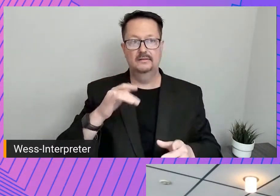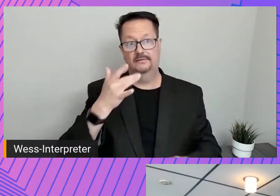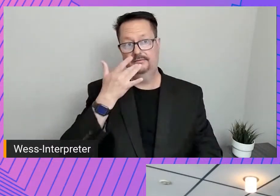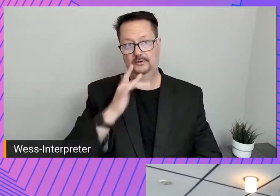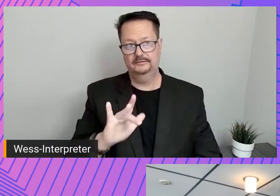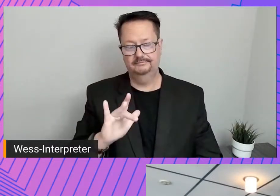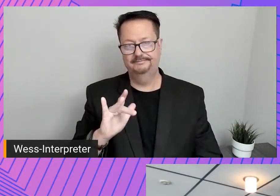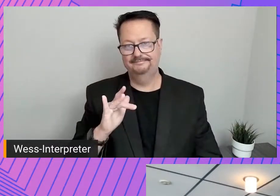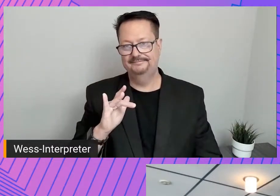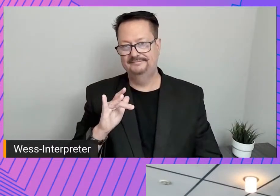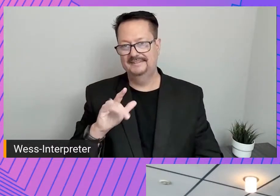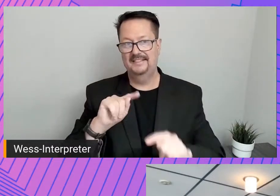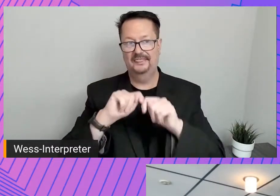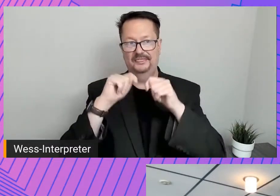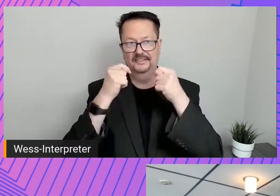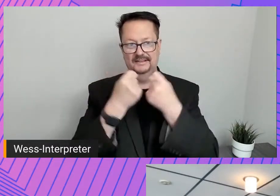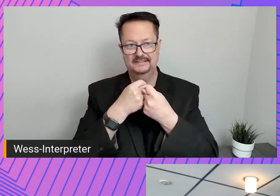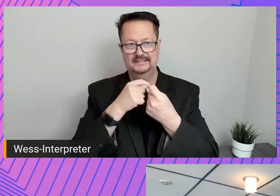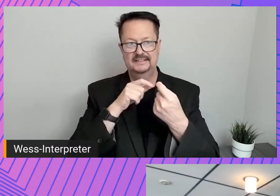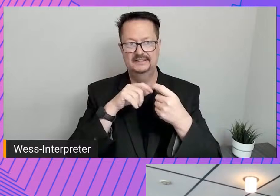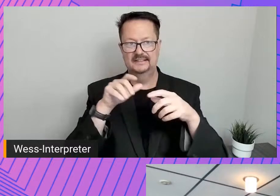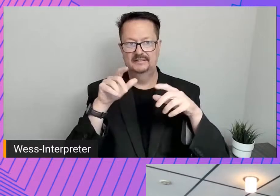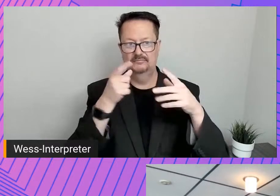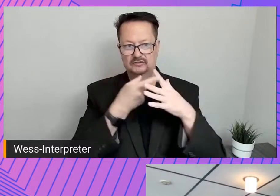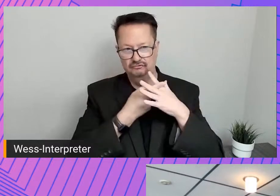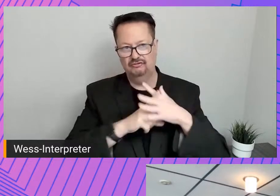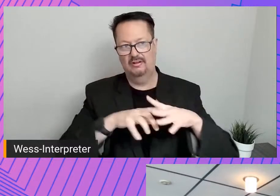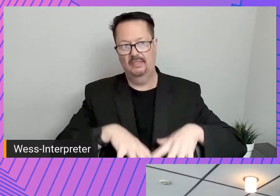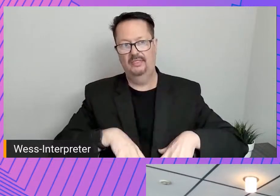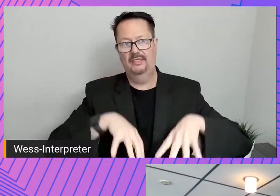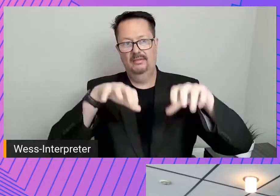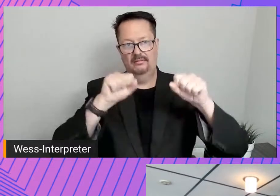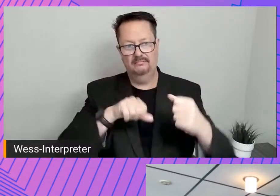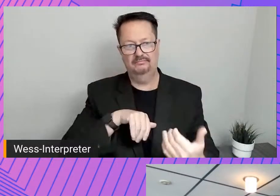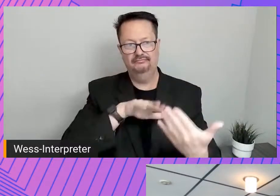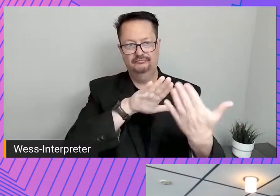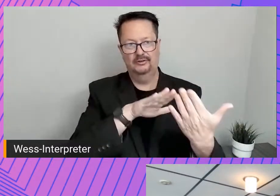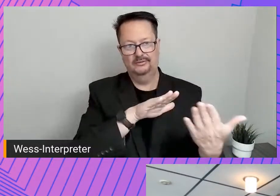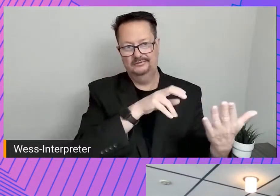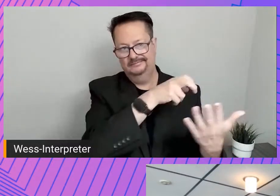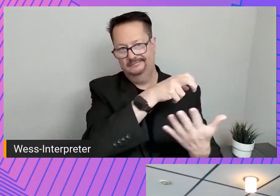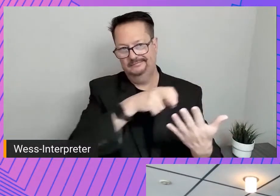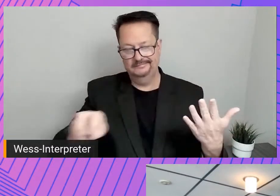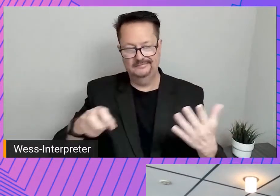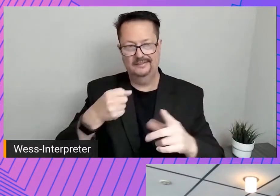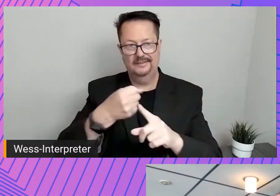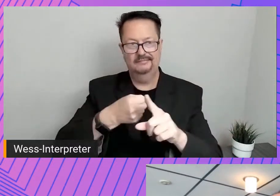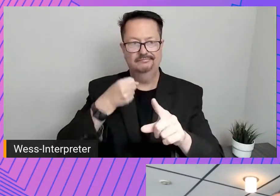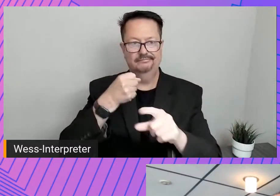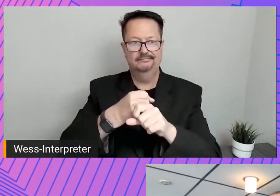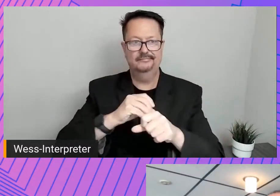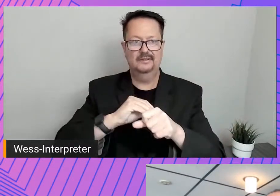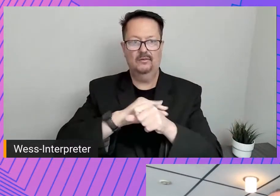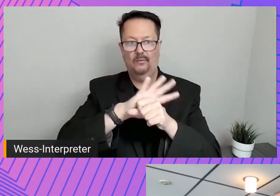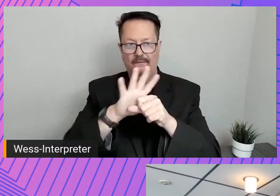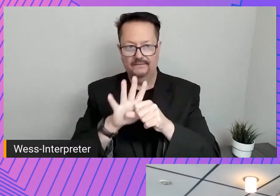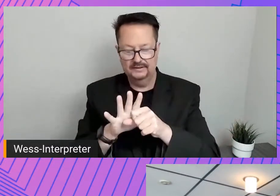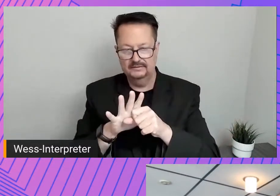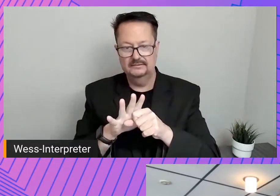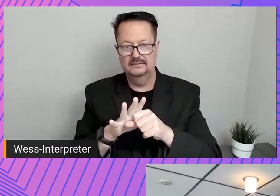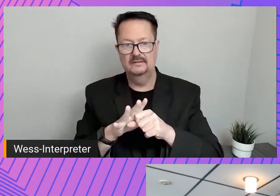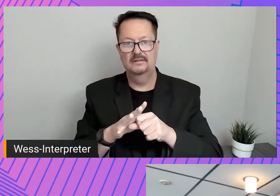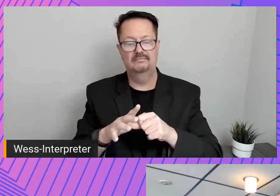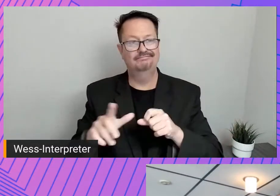fortunately, the team took that approach when they started moving things to AWS, because then COVID hit, and okay. all of a